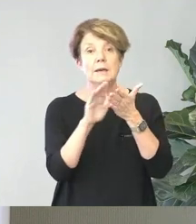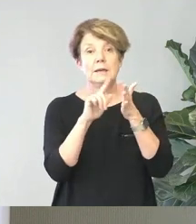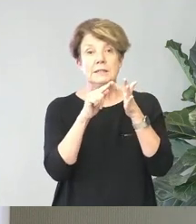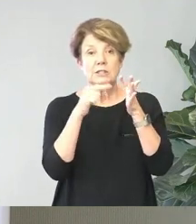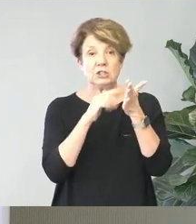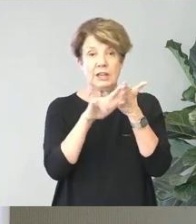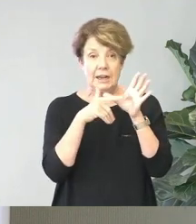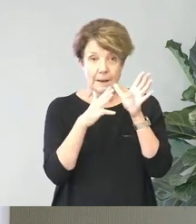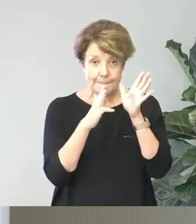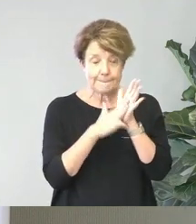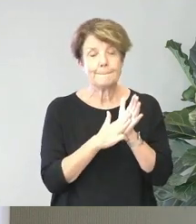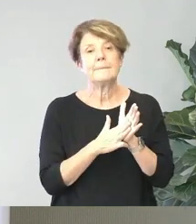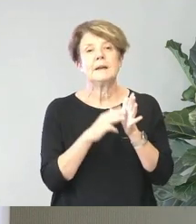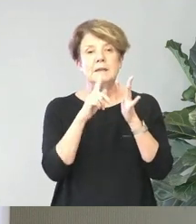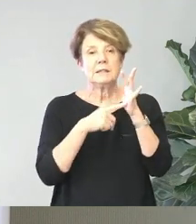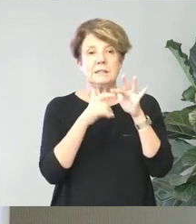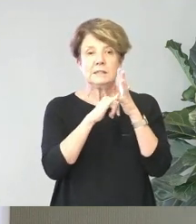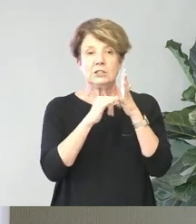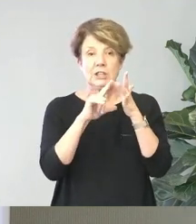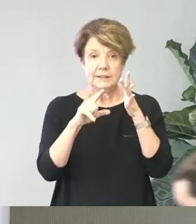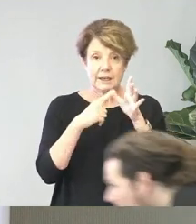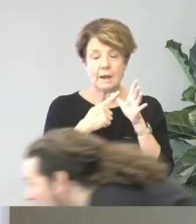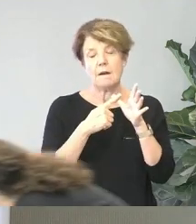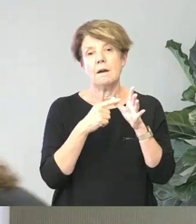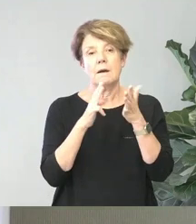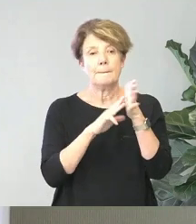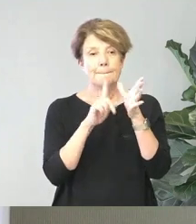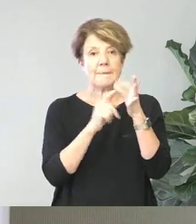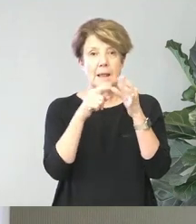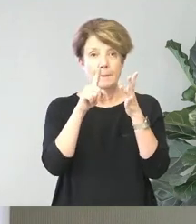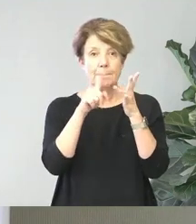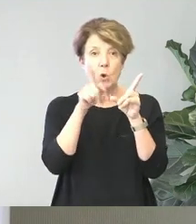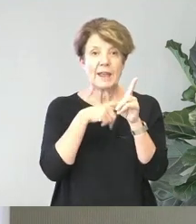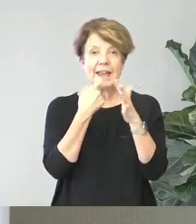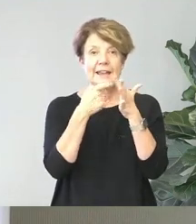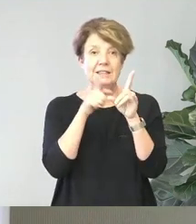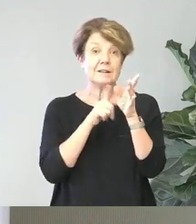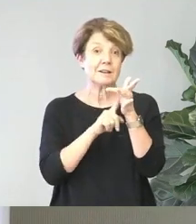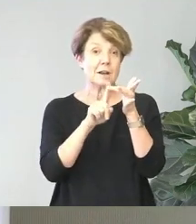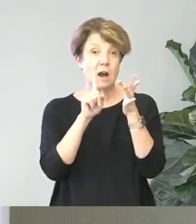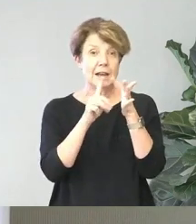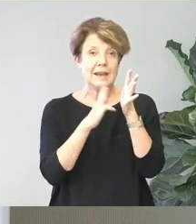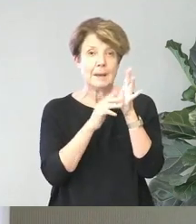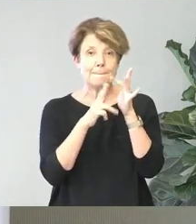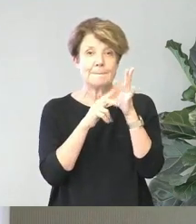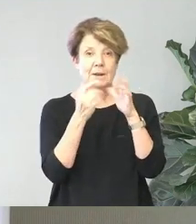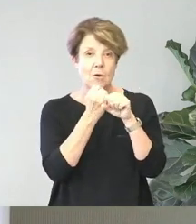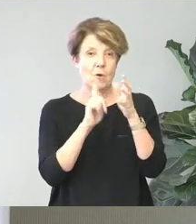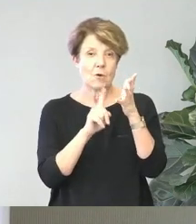Malboy, and of course Kylie Minogue with her sister Danny coming on at the end. It was great, and they had a